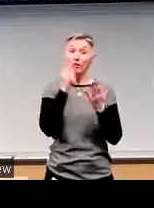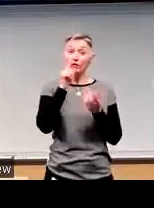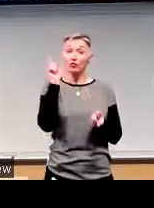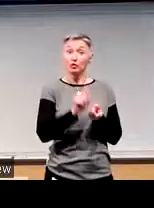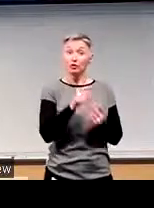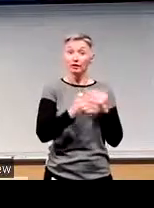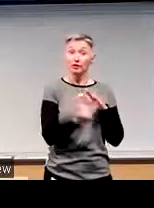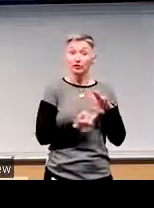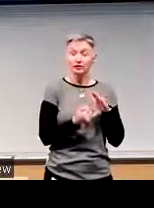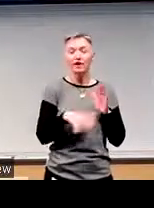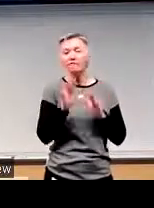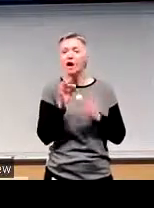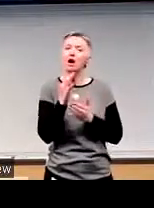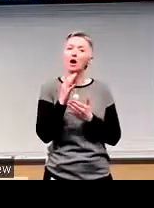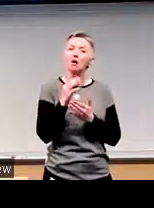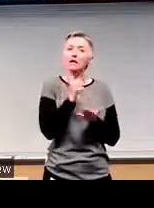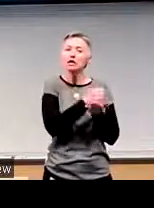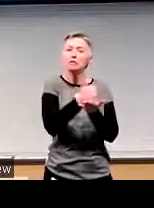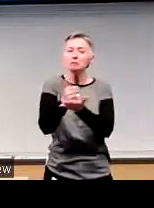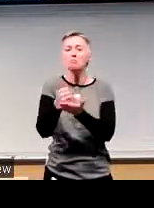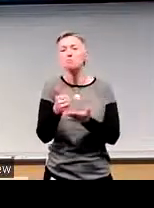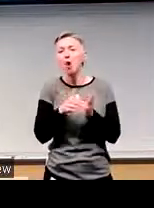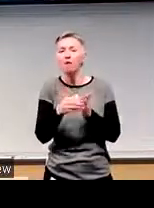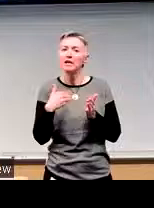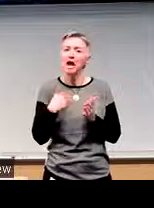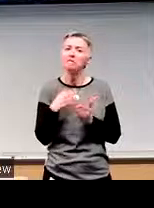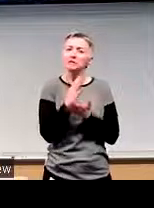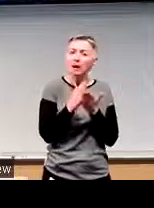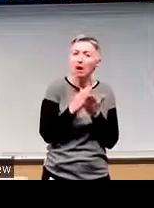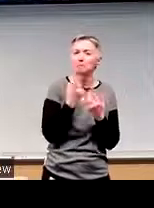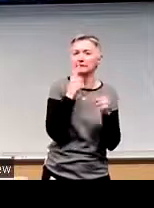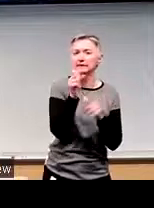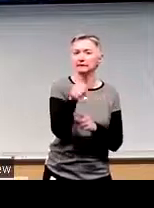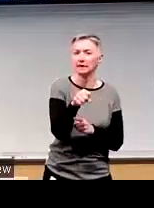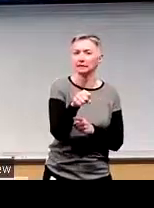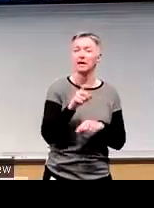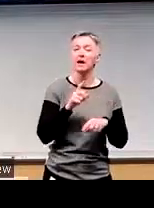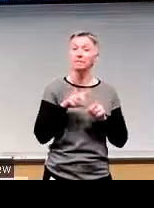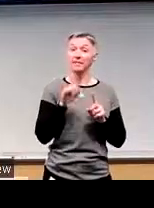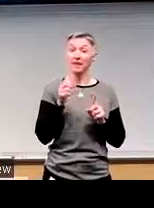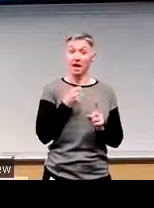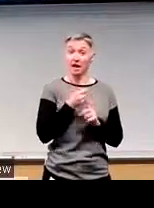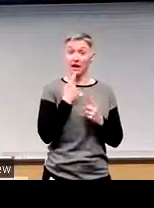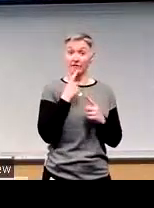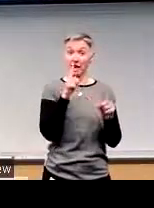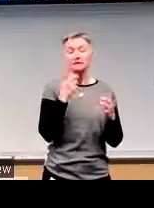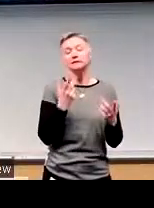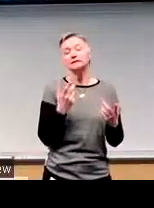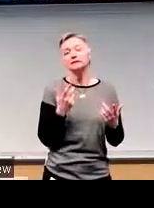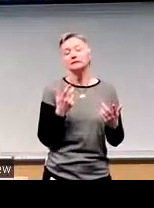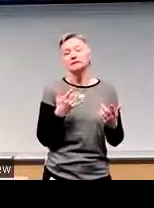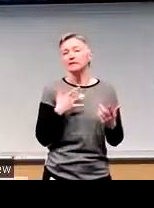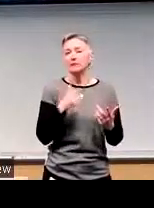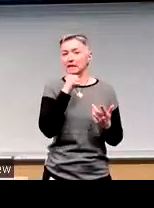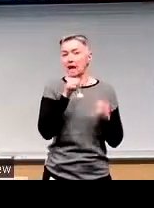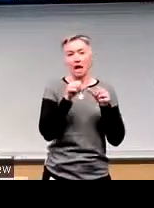interventions have some element of success. However, effects were generally not long lasting.